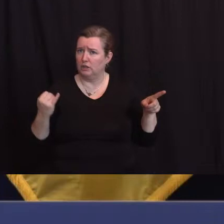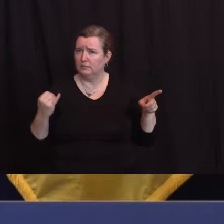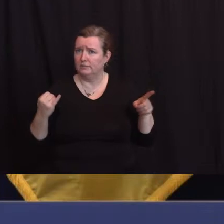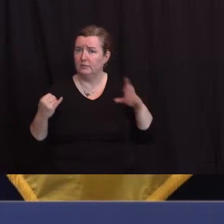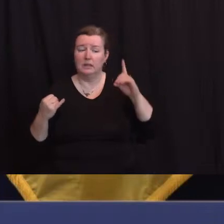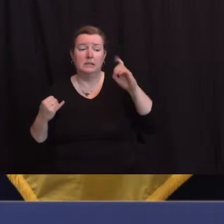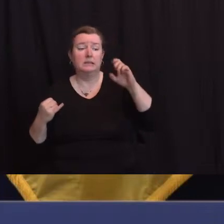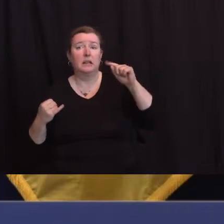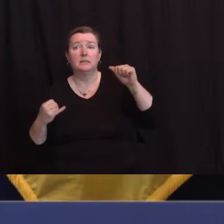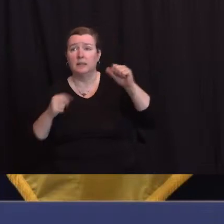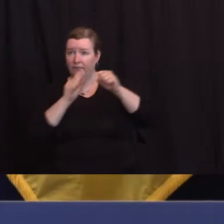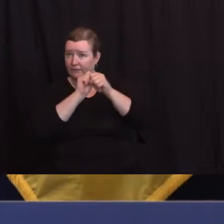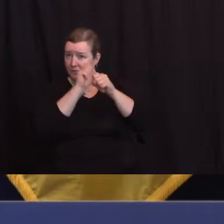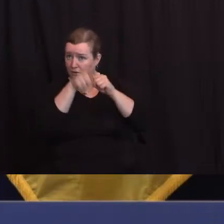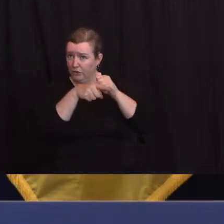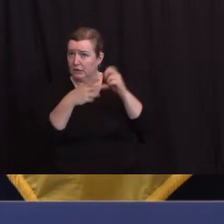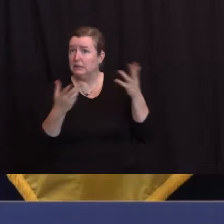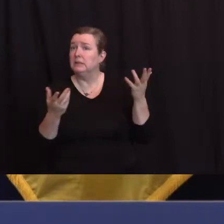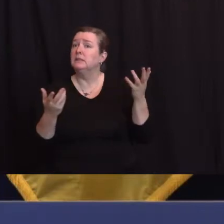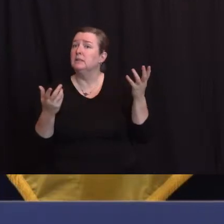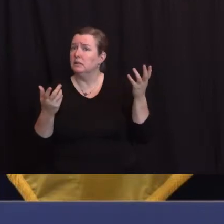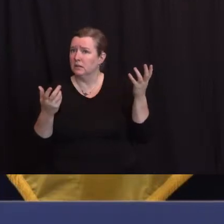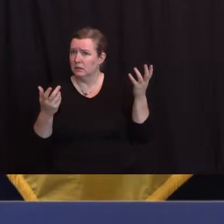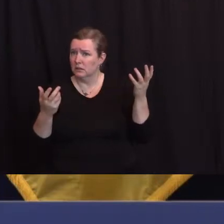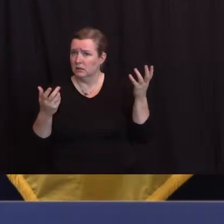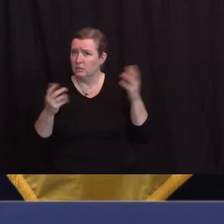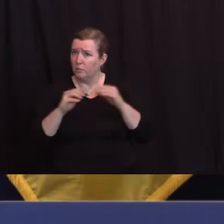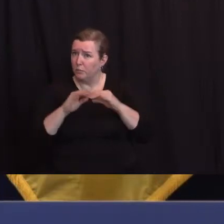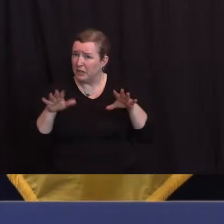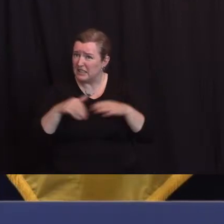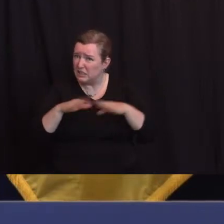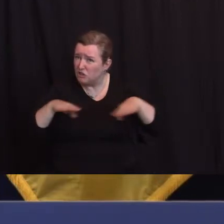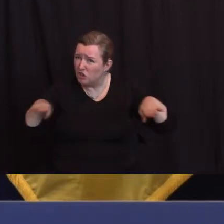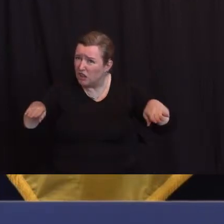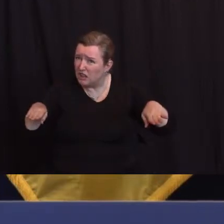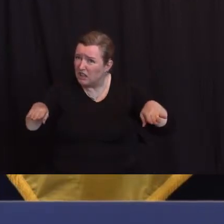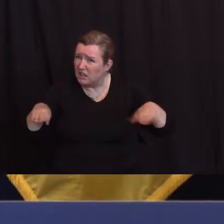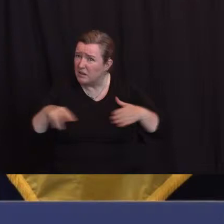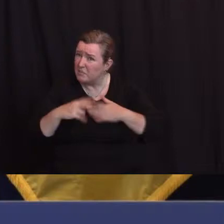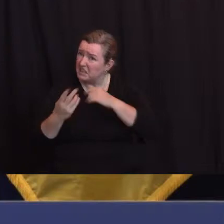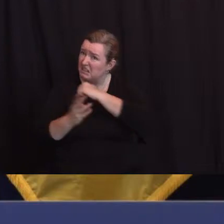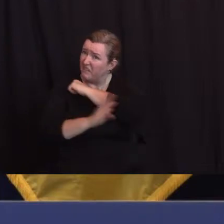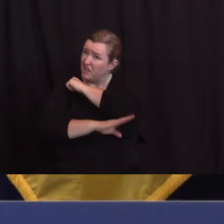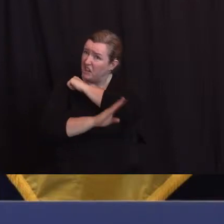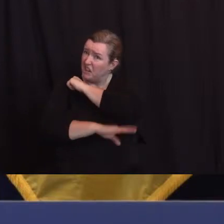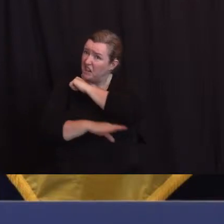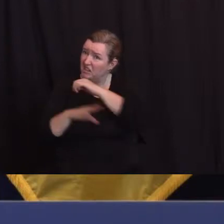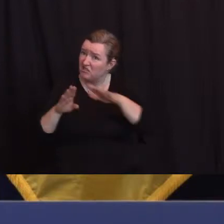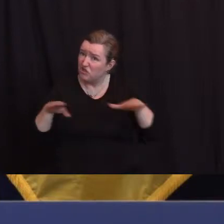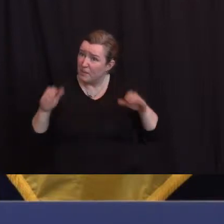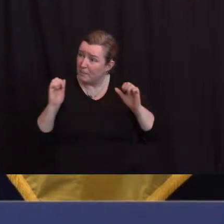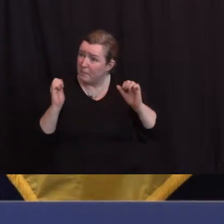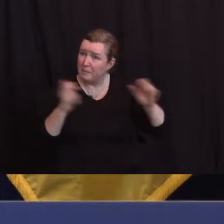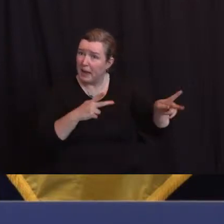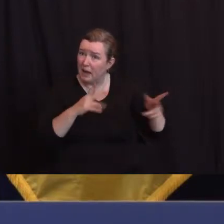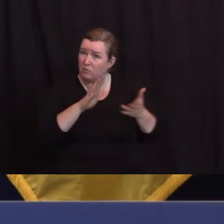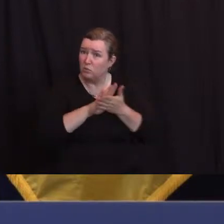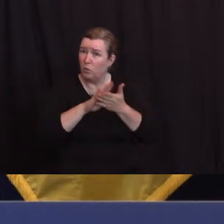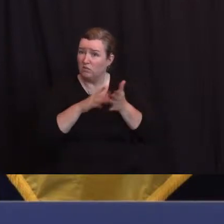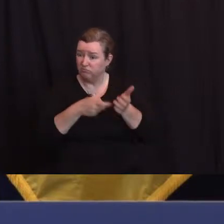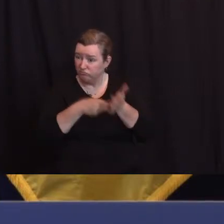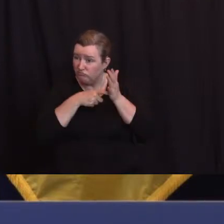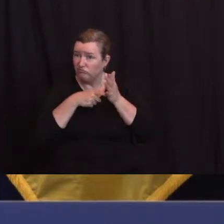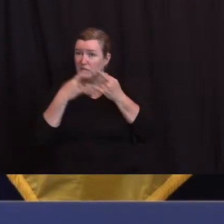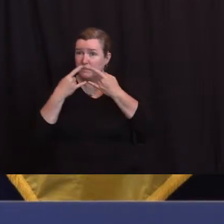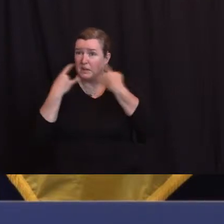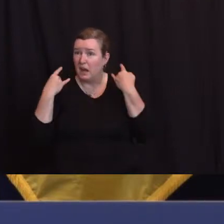children increases, are you considering reinstating mask guidelines in schools for the fall? And how concerned are you about the Lambda variant